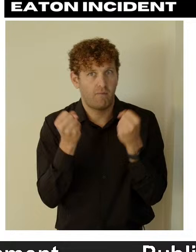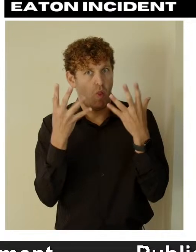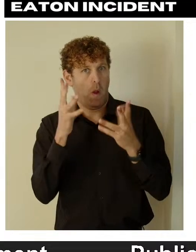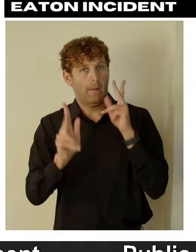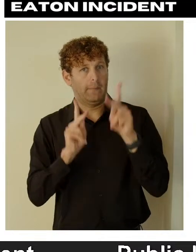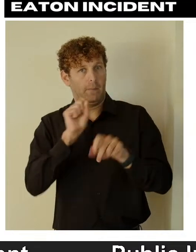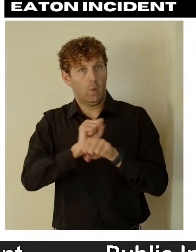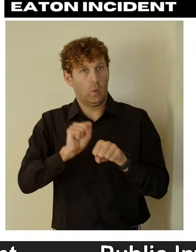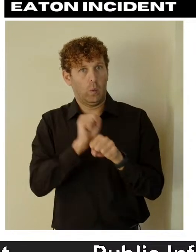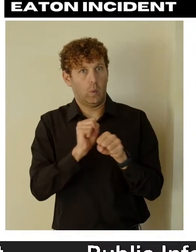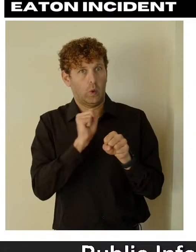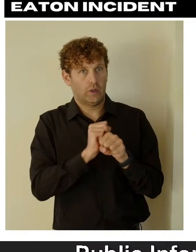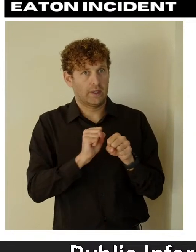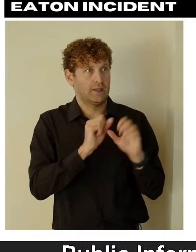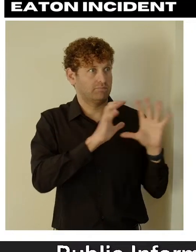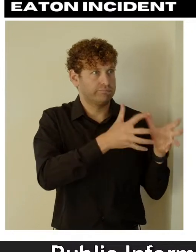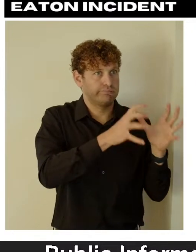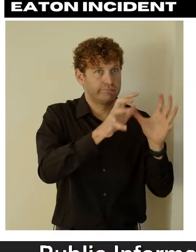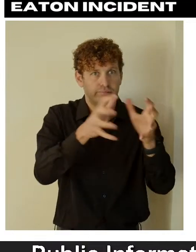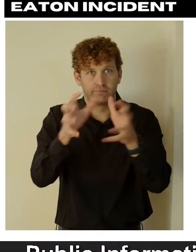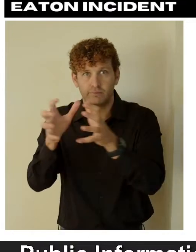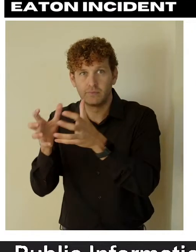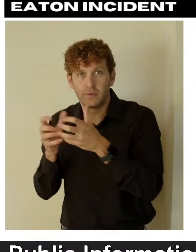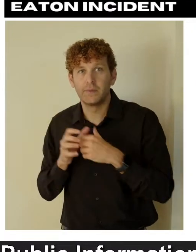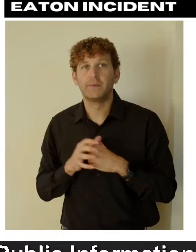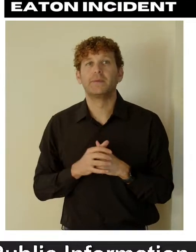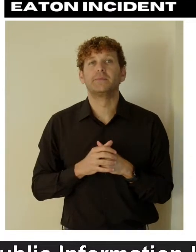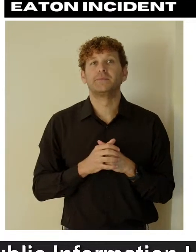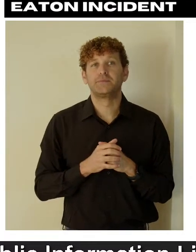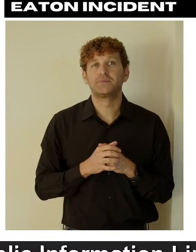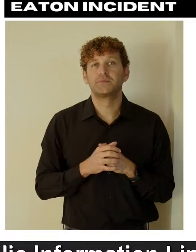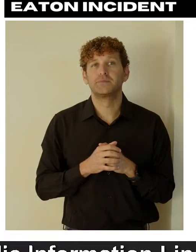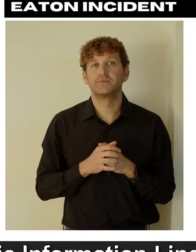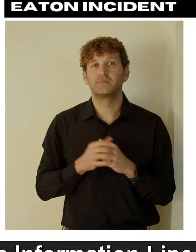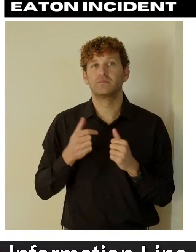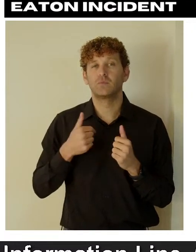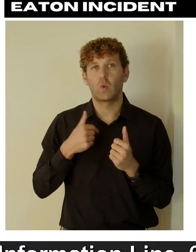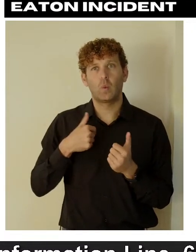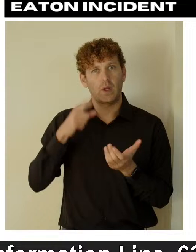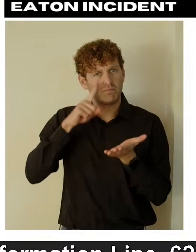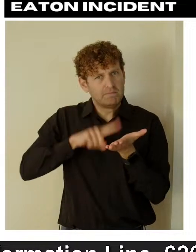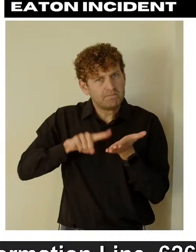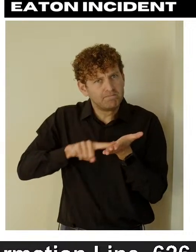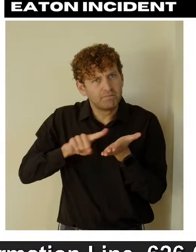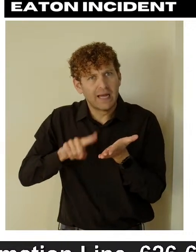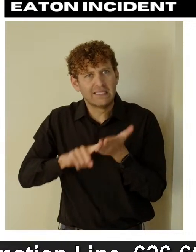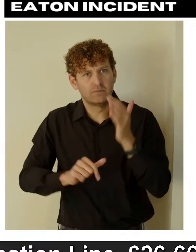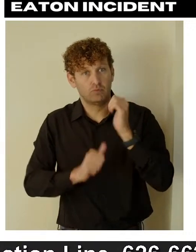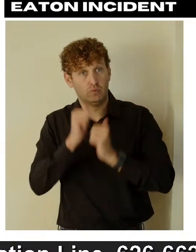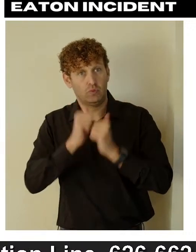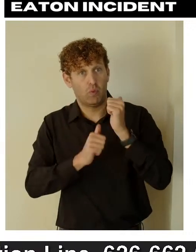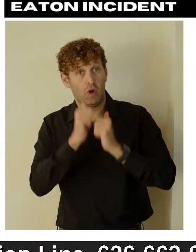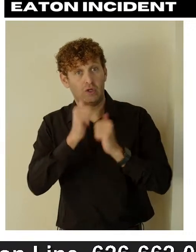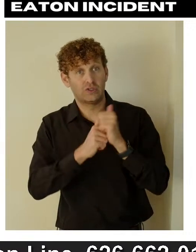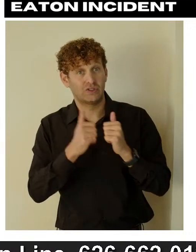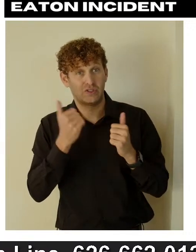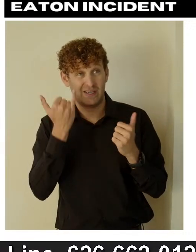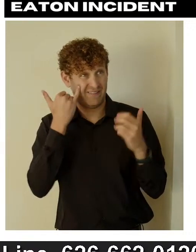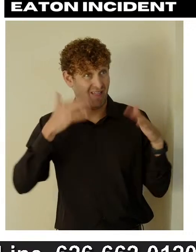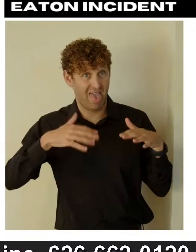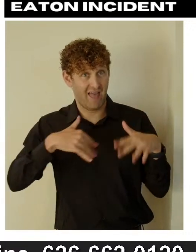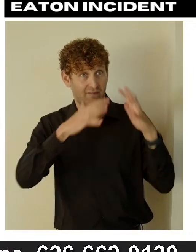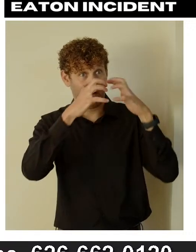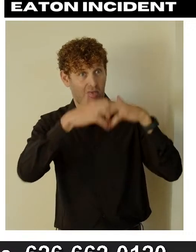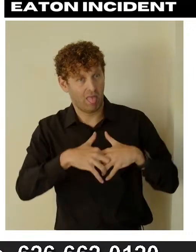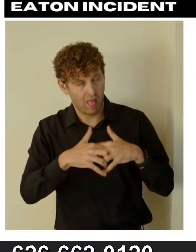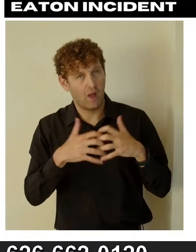role we're taking is we're inspecting the intact structures. We want to make sure when people come in, they're safe to enter. So I want to make a